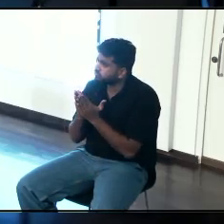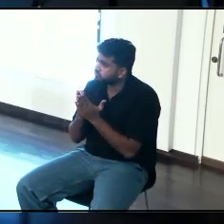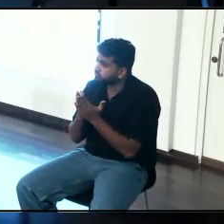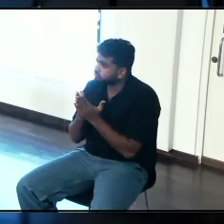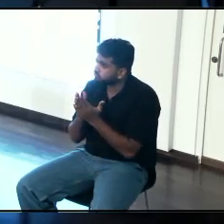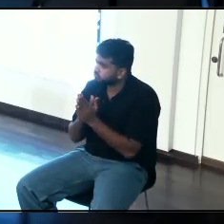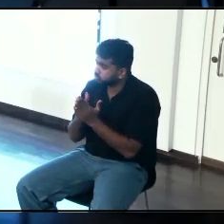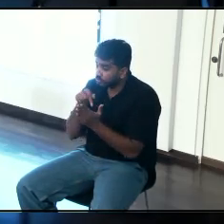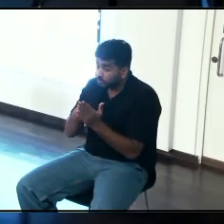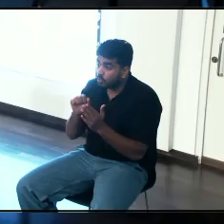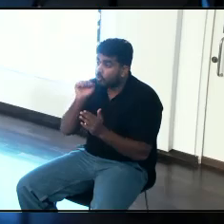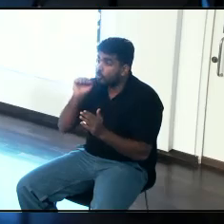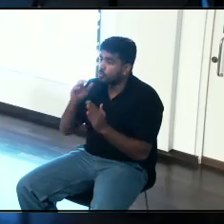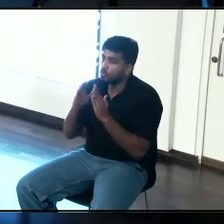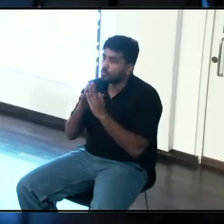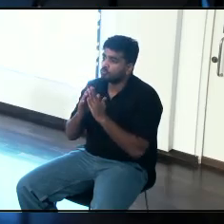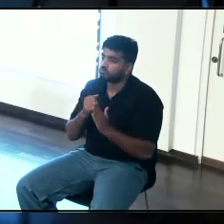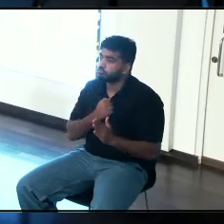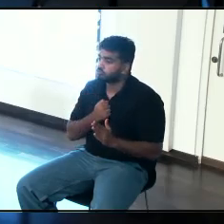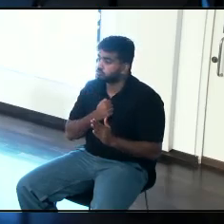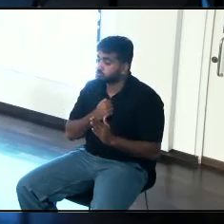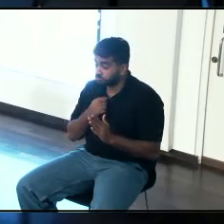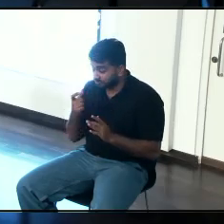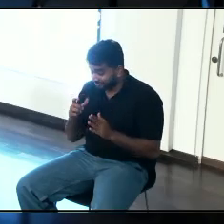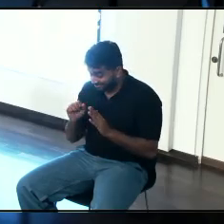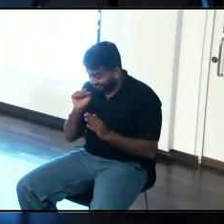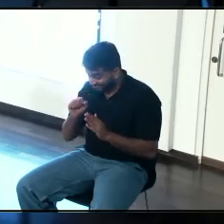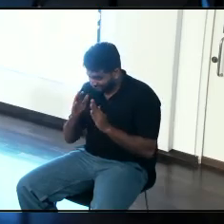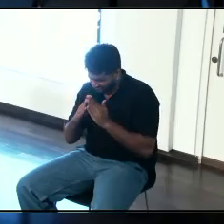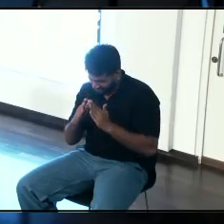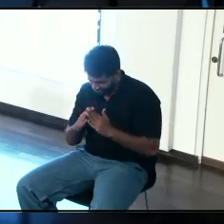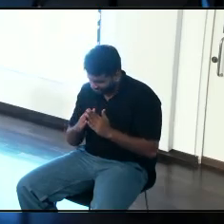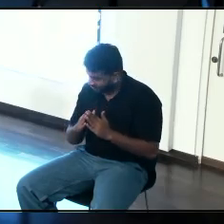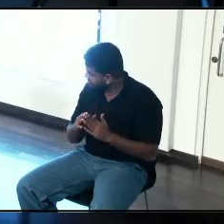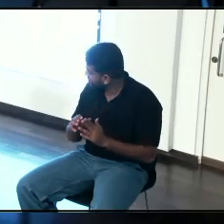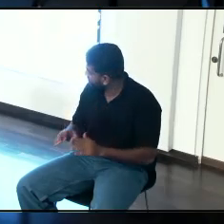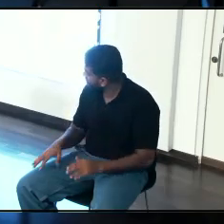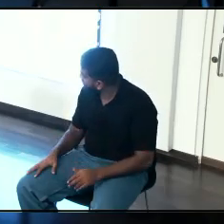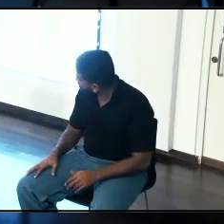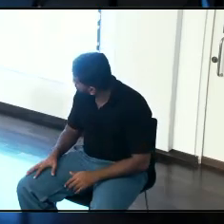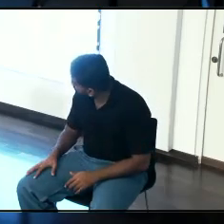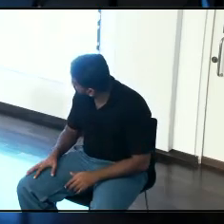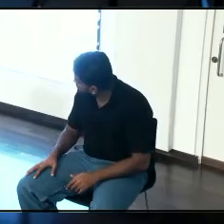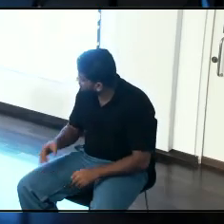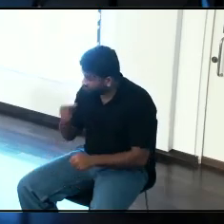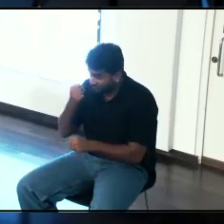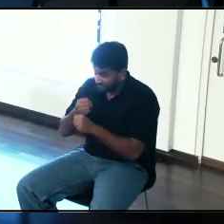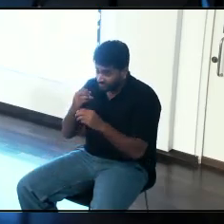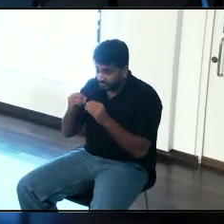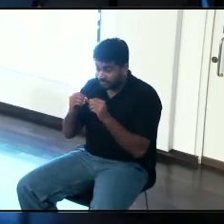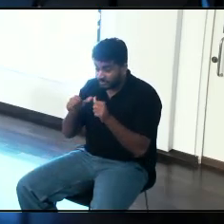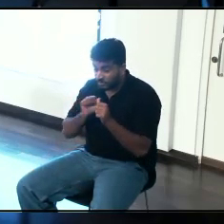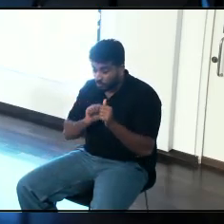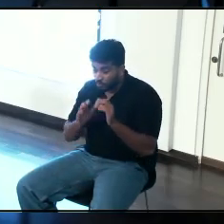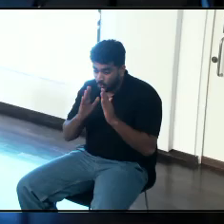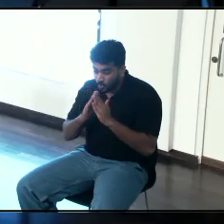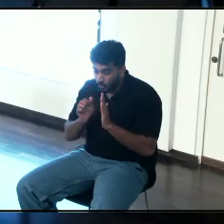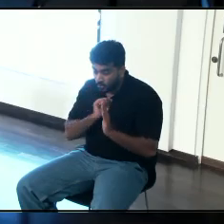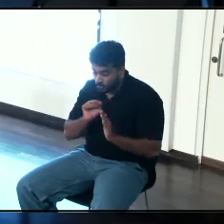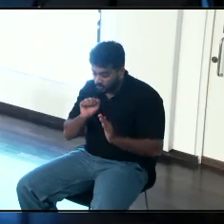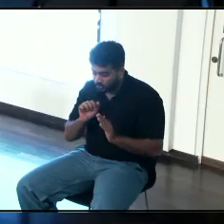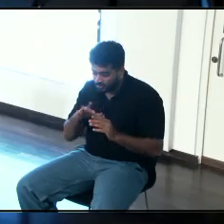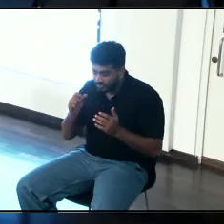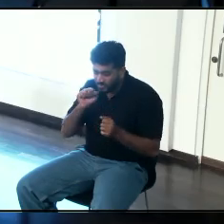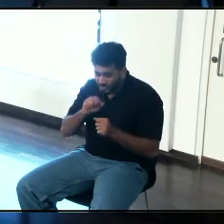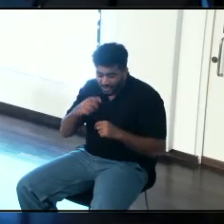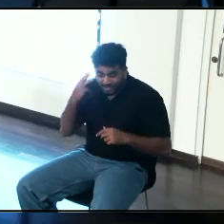the homeowners. We have the Goan homeowners recounting their memories and their stories of living in